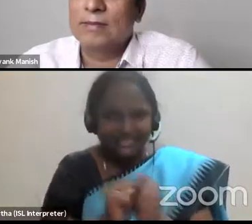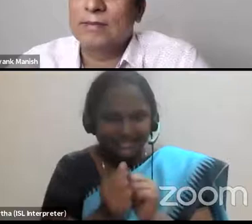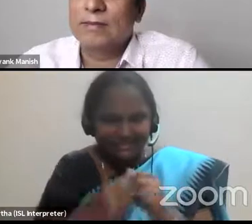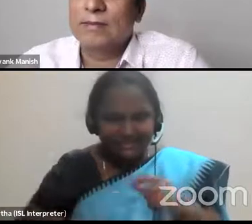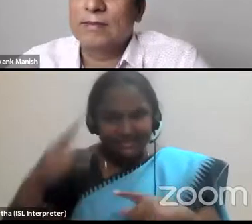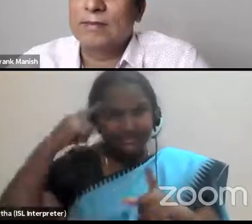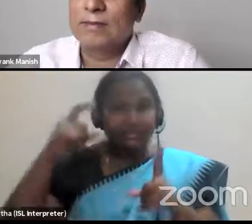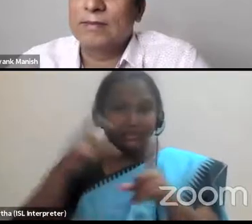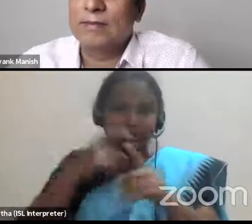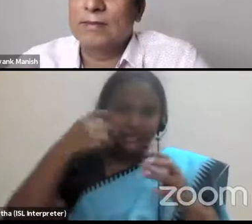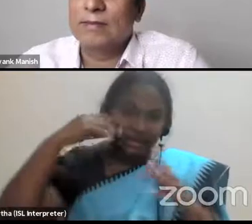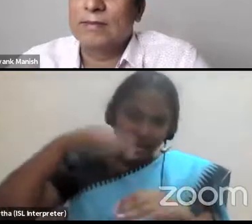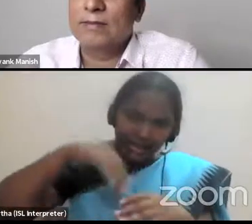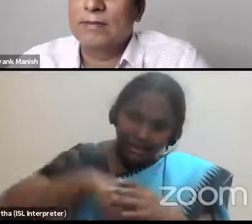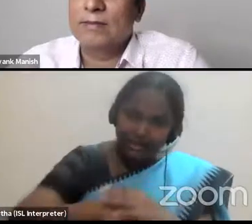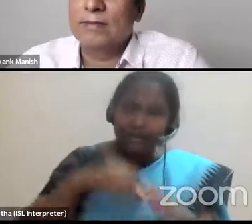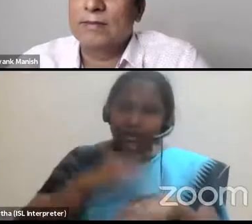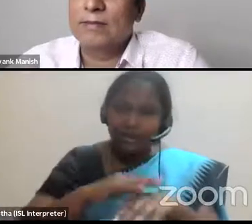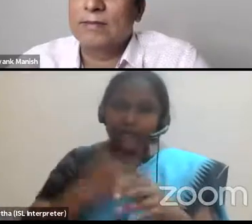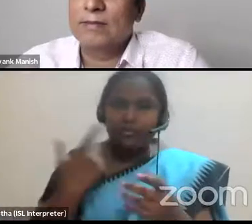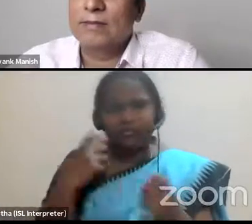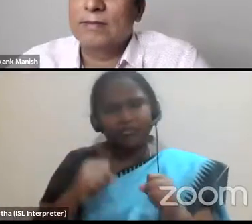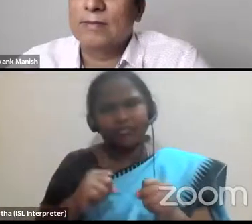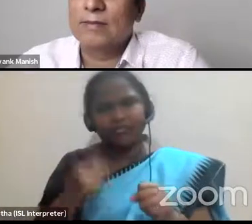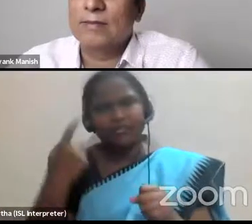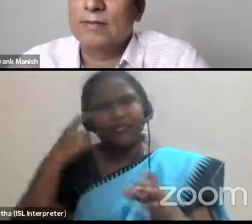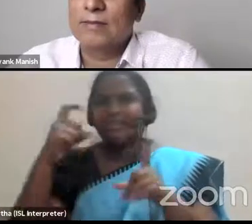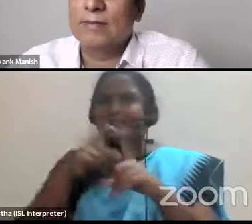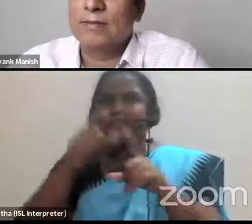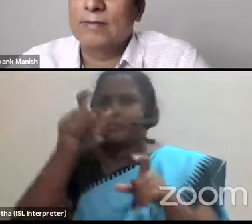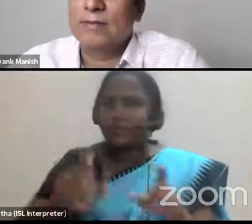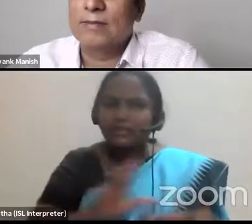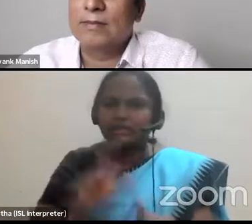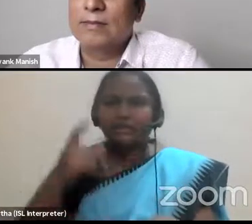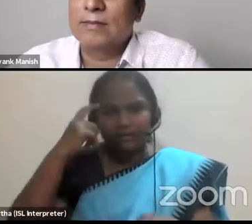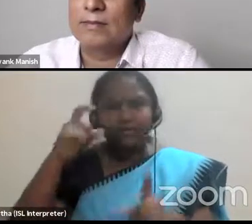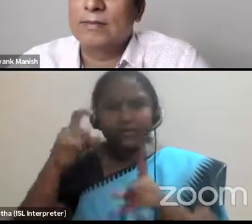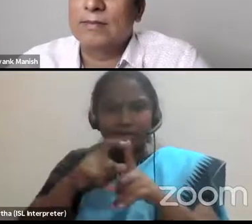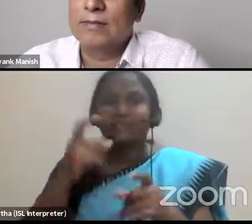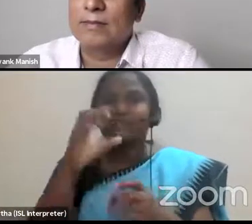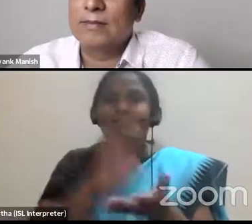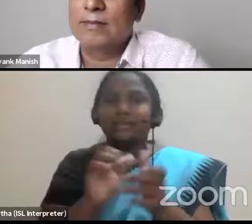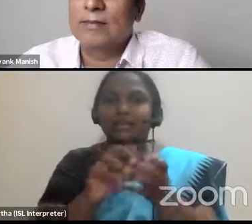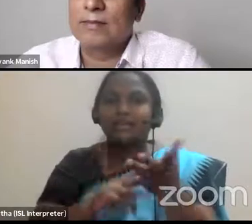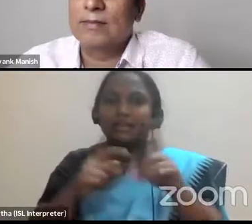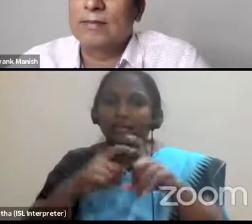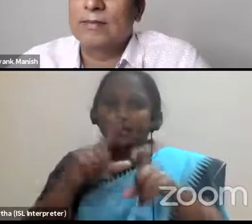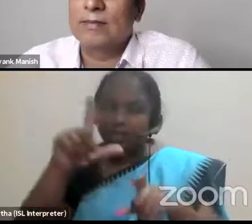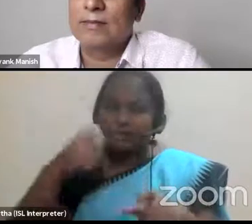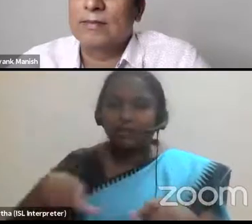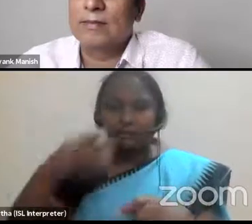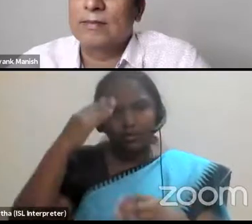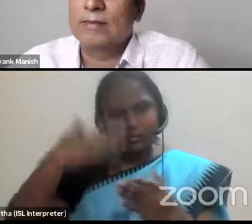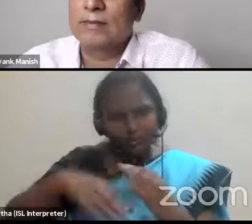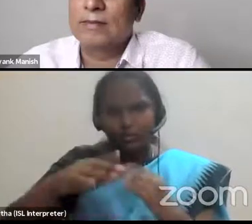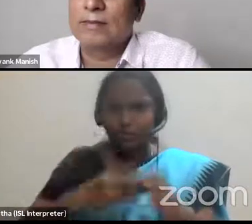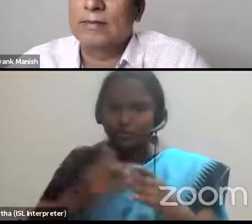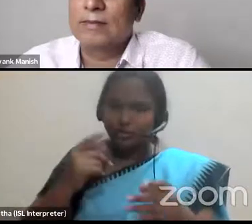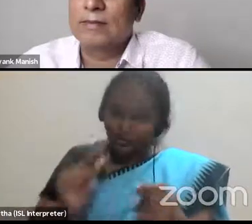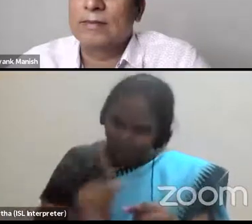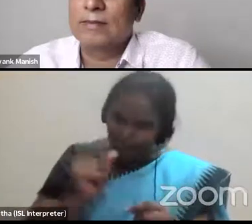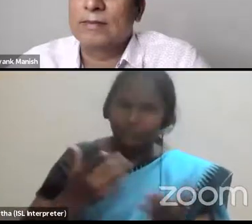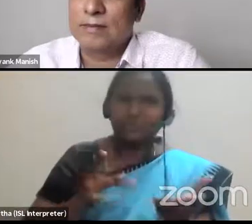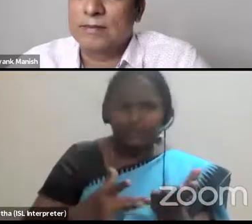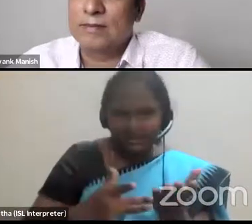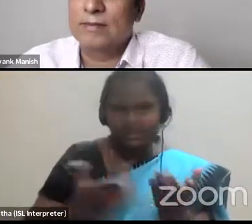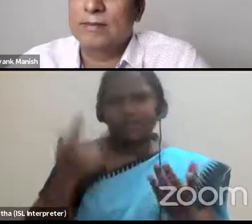digital experiences. From, of course, not through a digital persona, but maybe through a digital channel, right? If you can go and use technology like sensors and